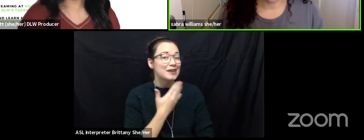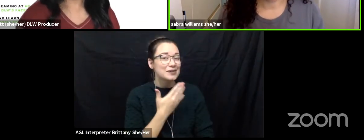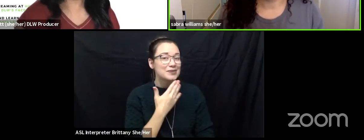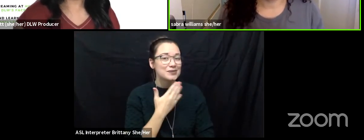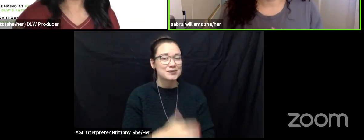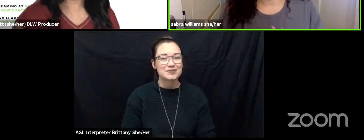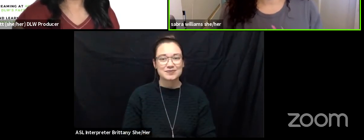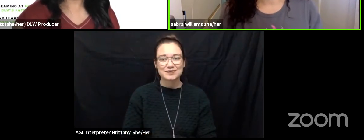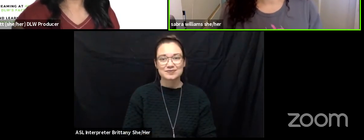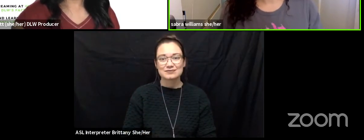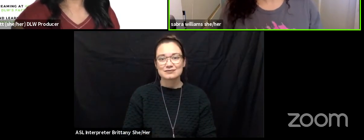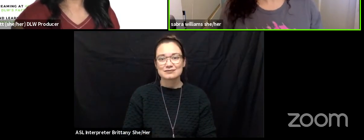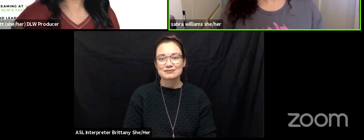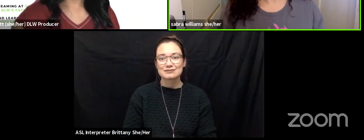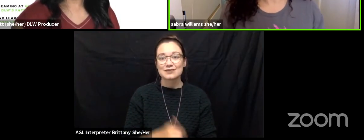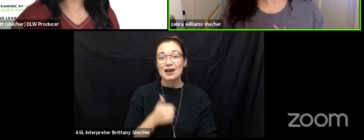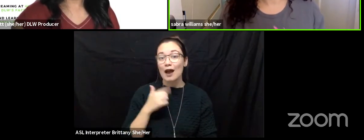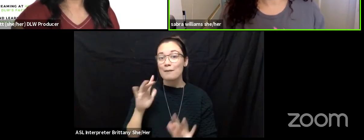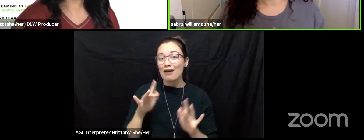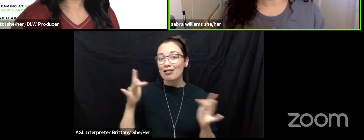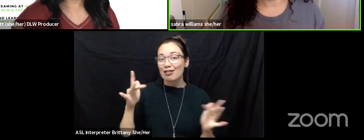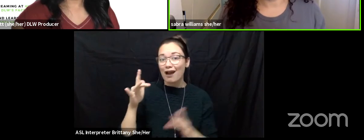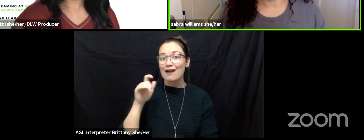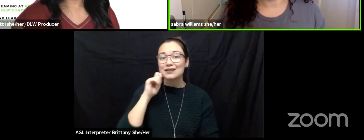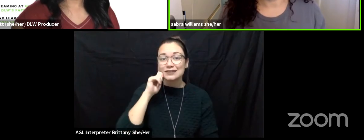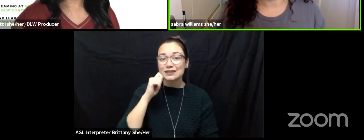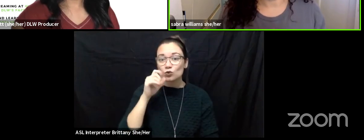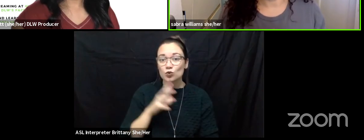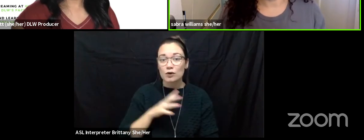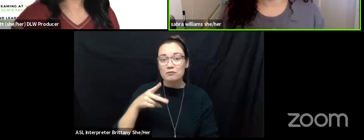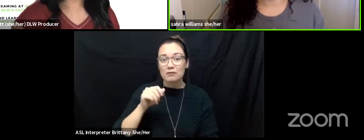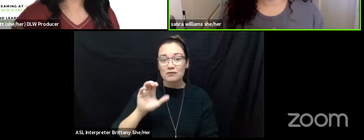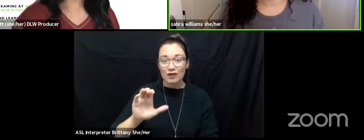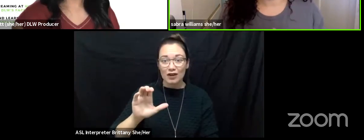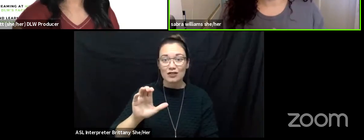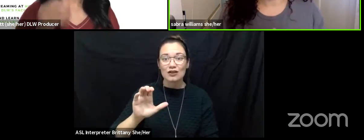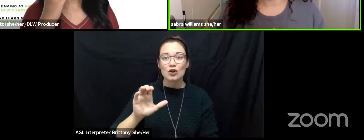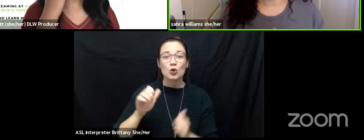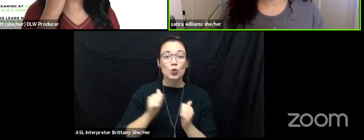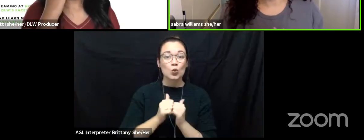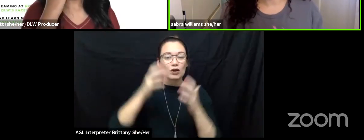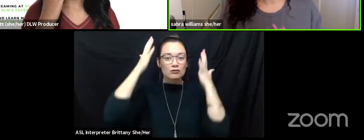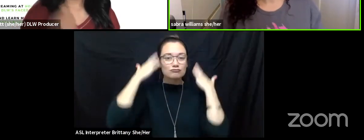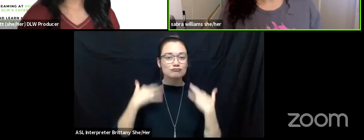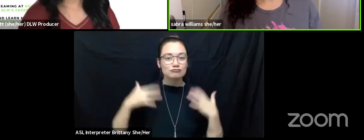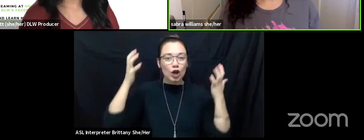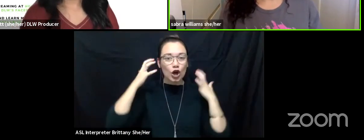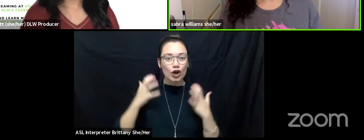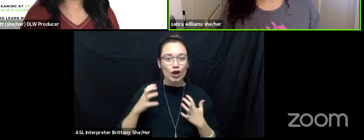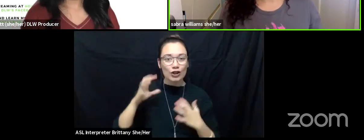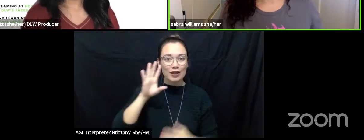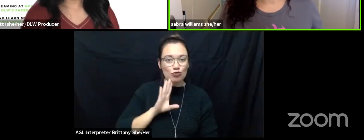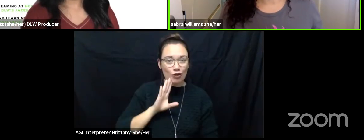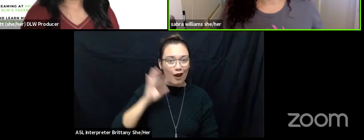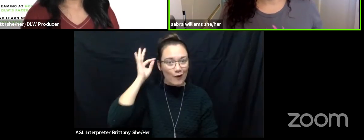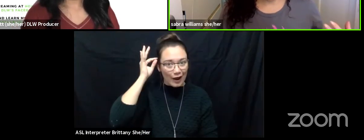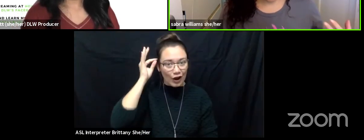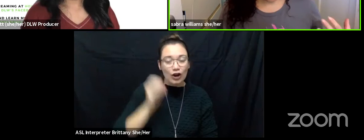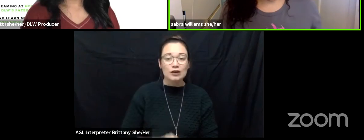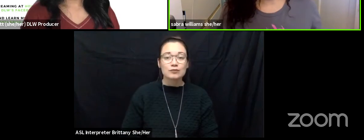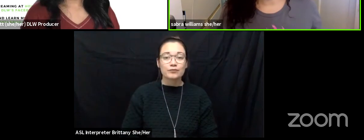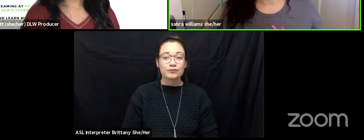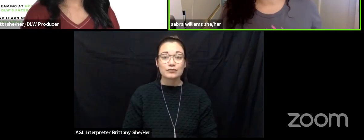I am a light-skinned woman of color with long, dark, brown, curly hair, and I am wearing